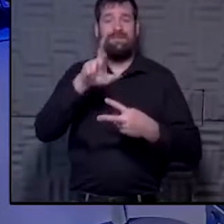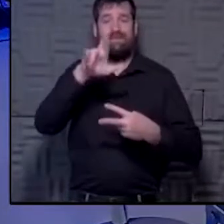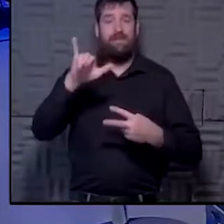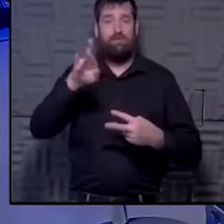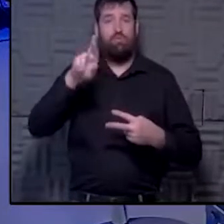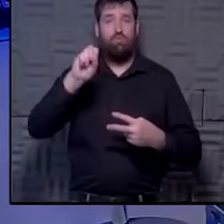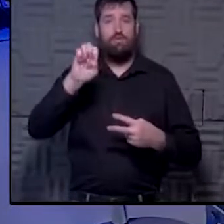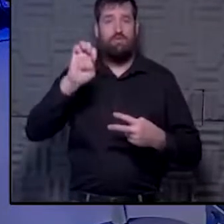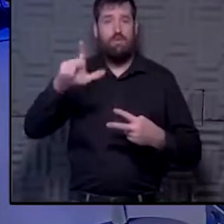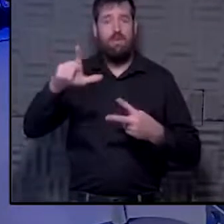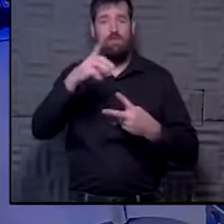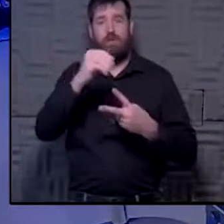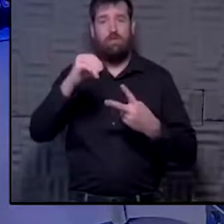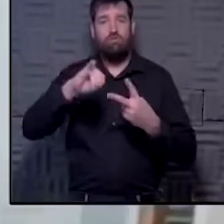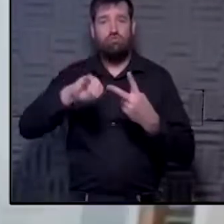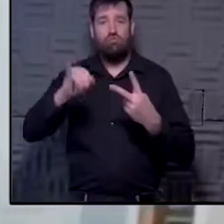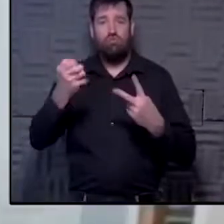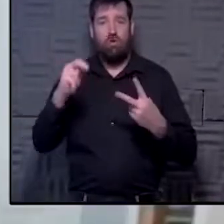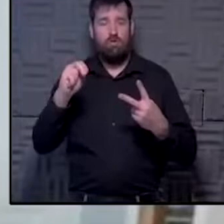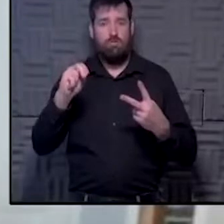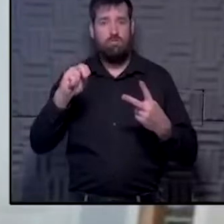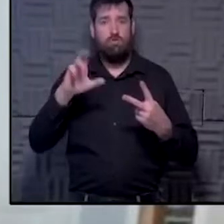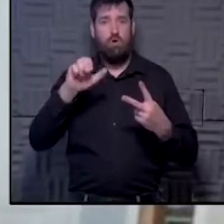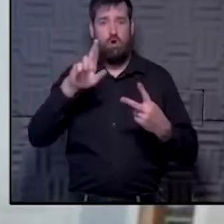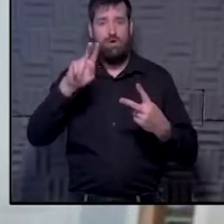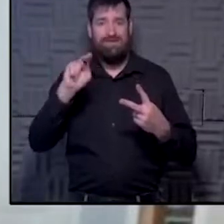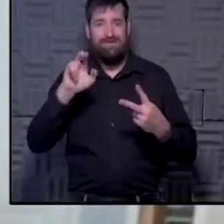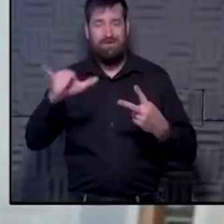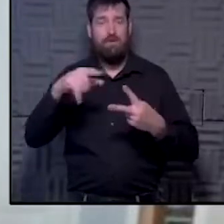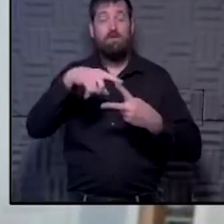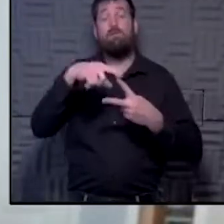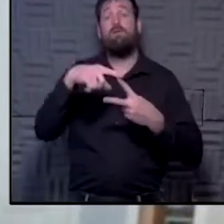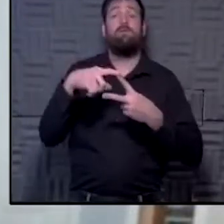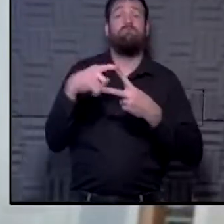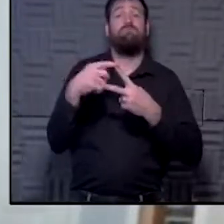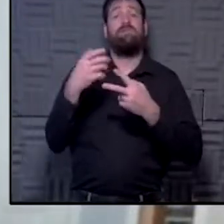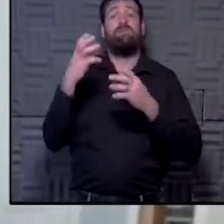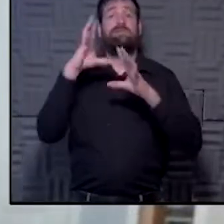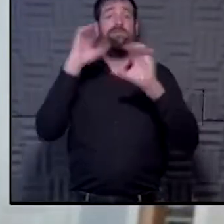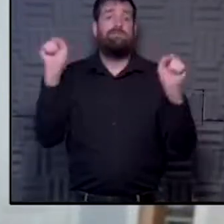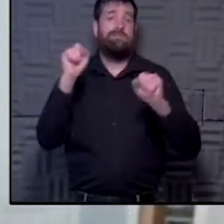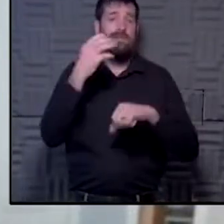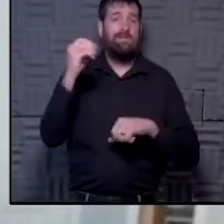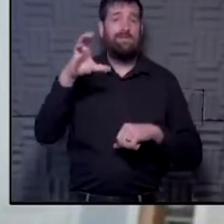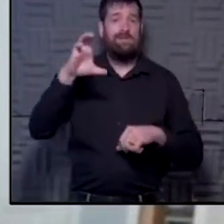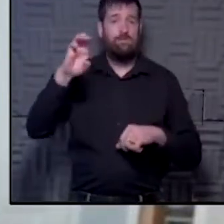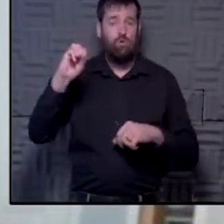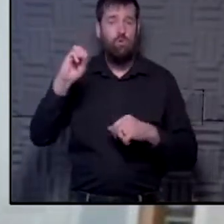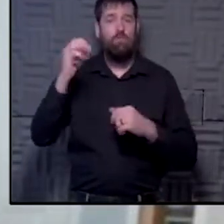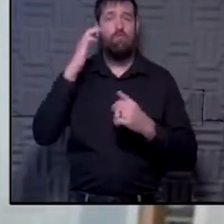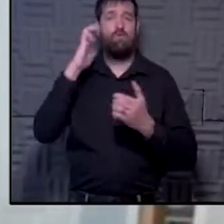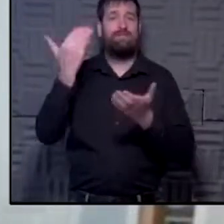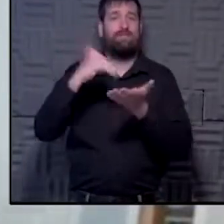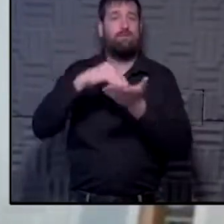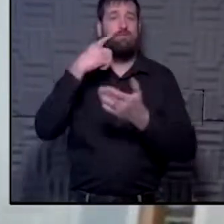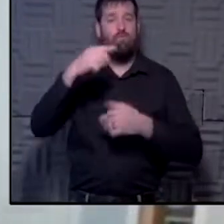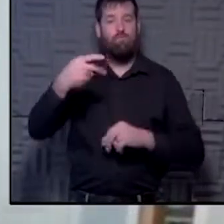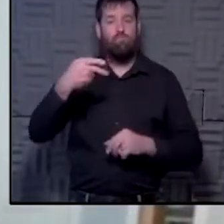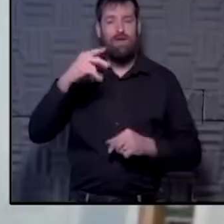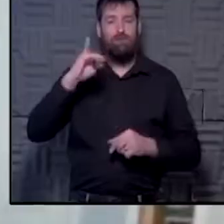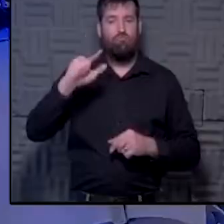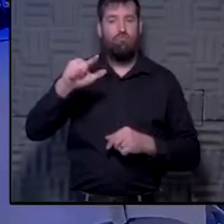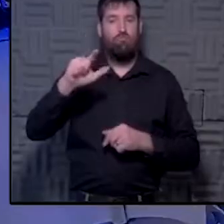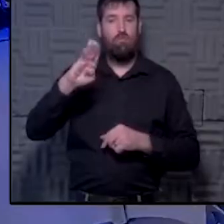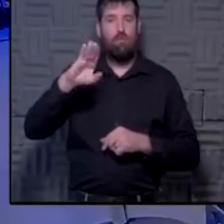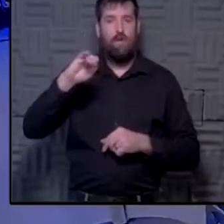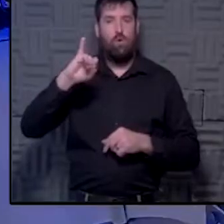and John Carney. John is the president and CEO of the Center for Practical Bioethics. We're going to talk a little bit about what the center does and what their mission